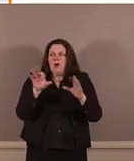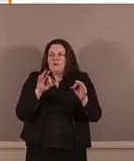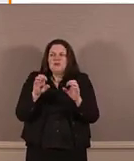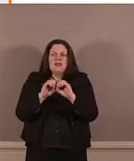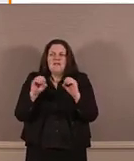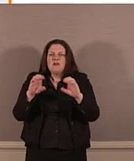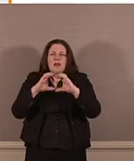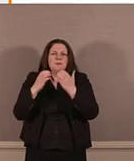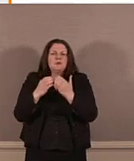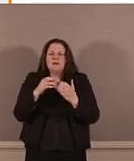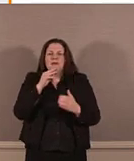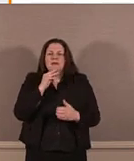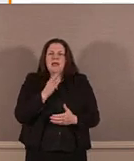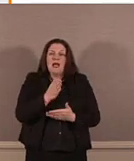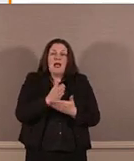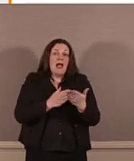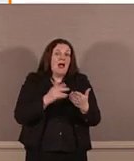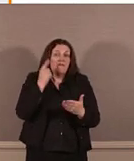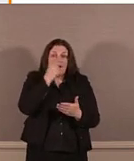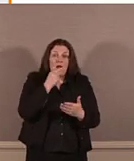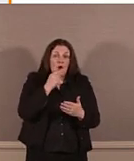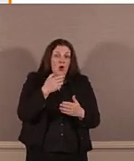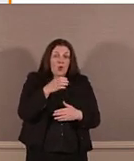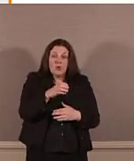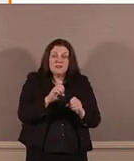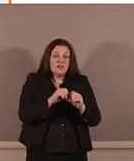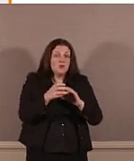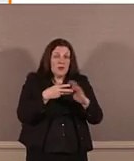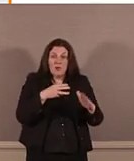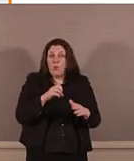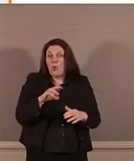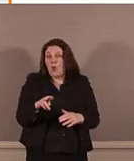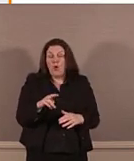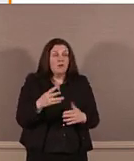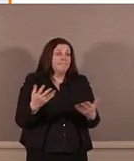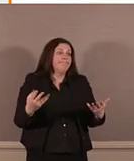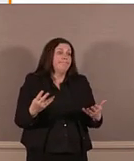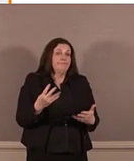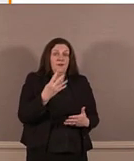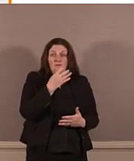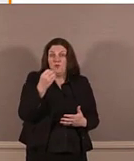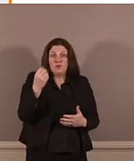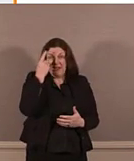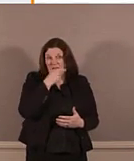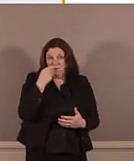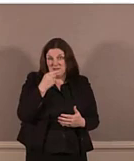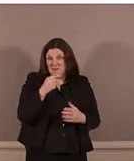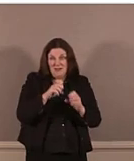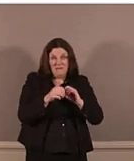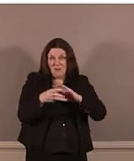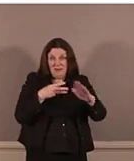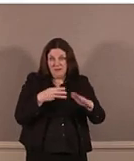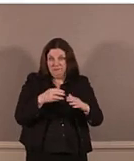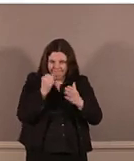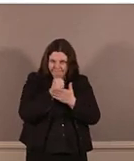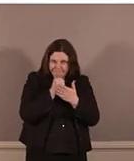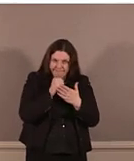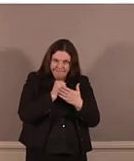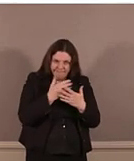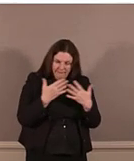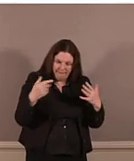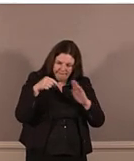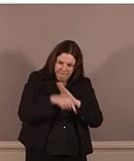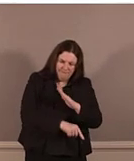community, whether that's a half-an-hour course a week or whether it's a 40-hour course per week.